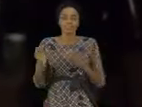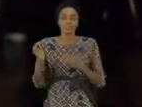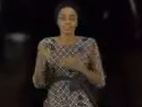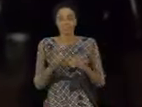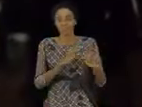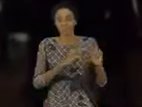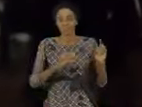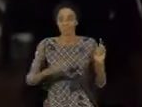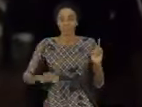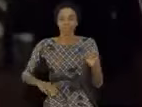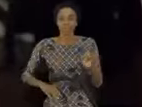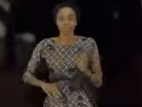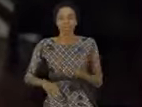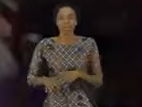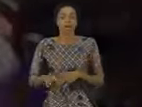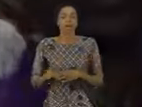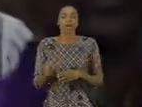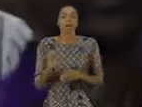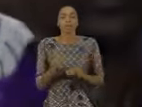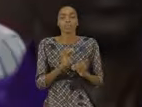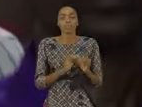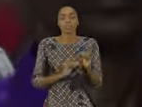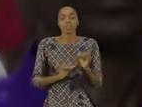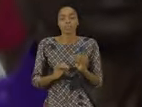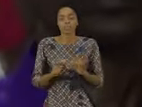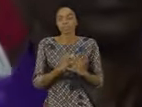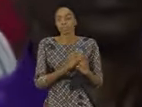Listen, that's our prayer.